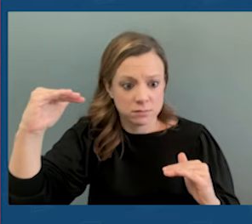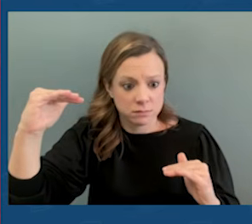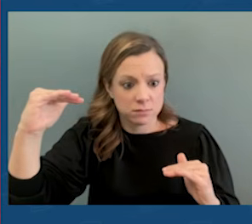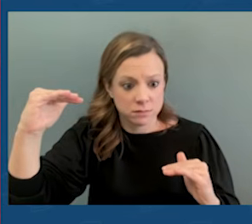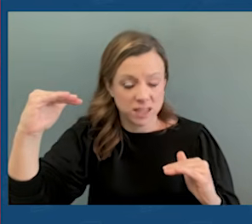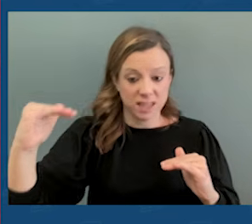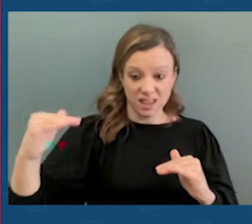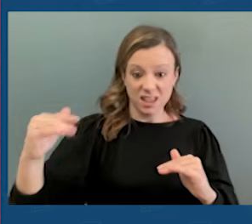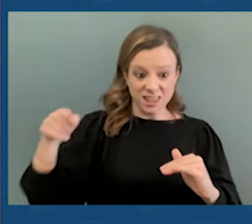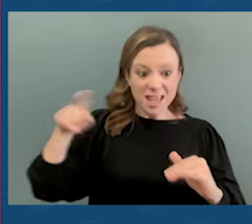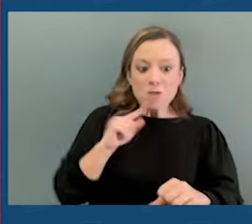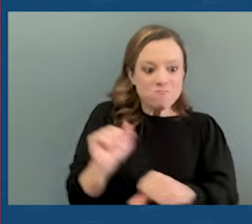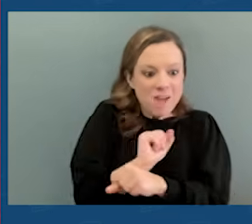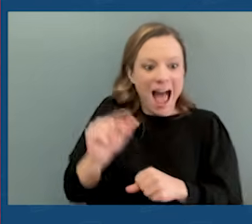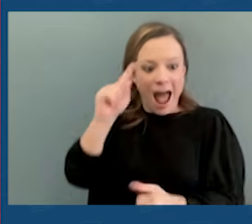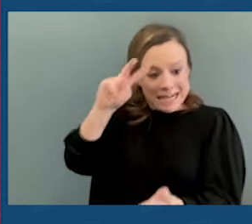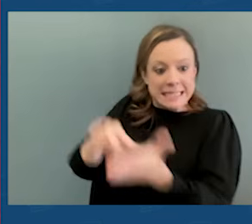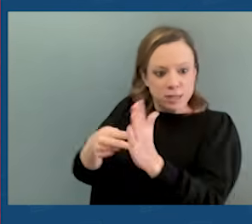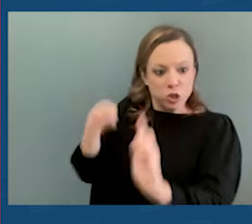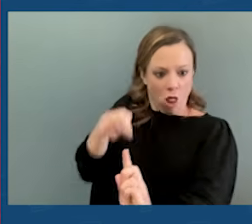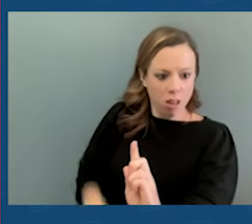they were deliberate.